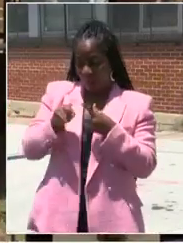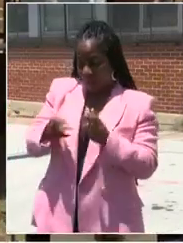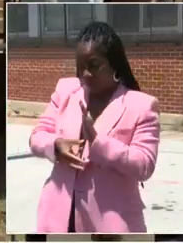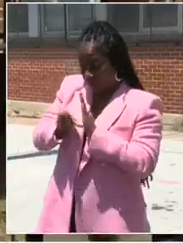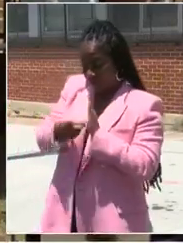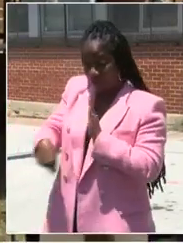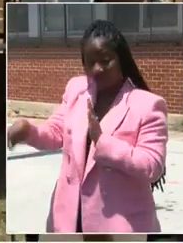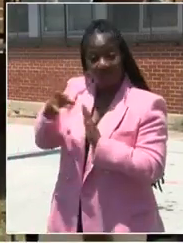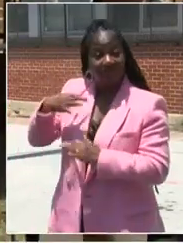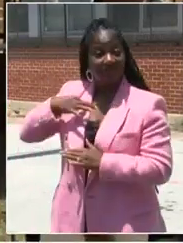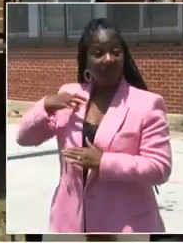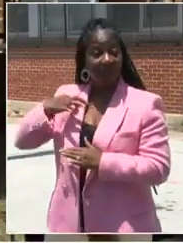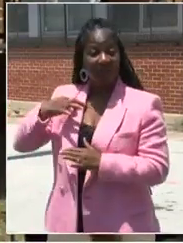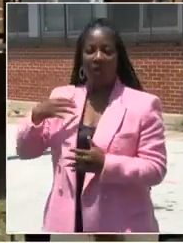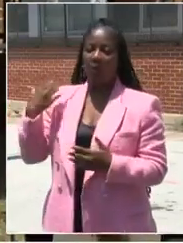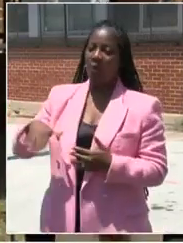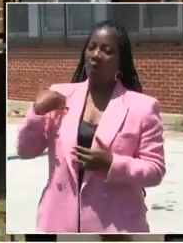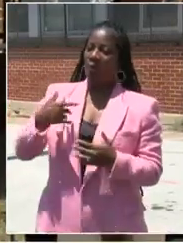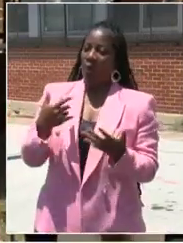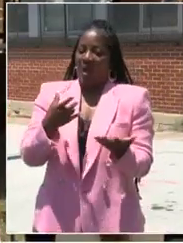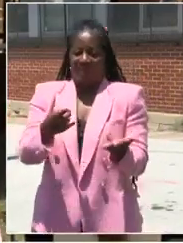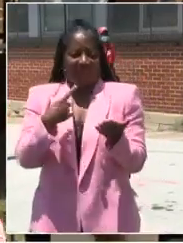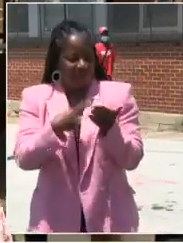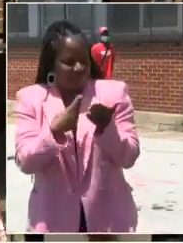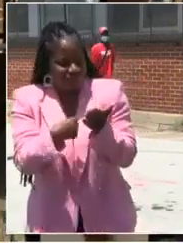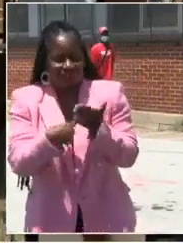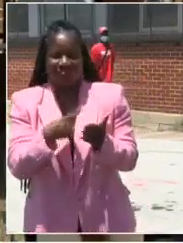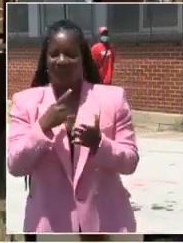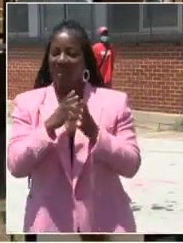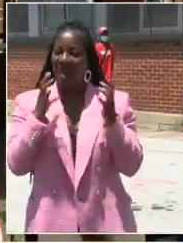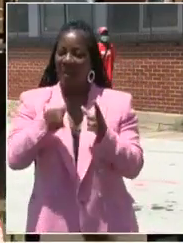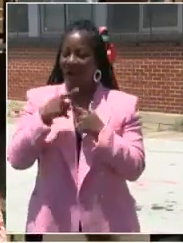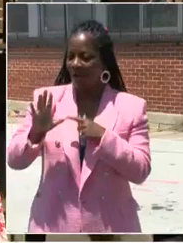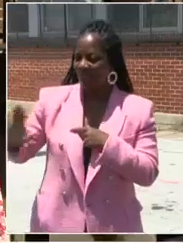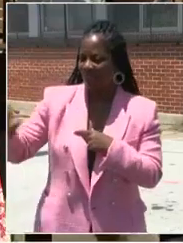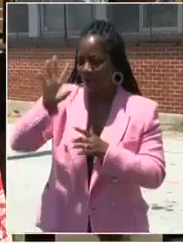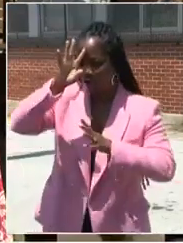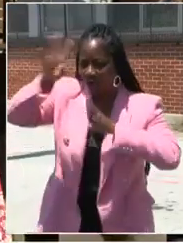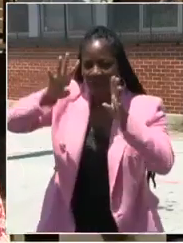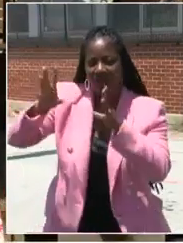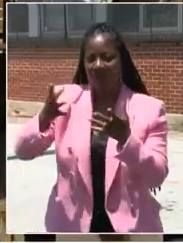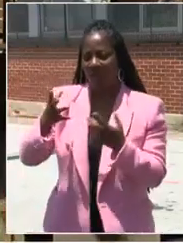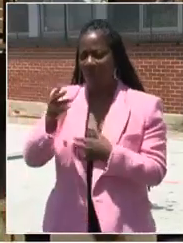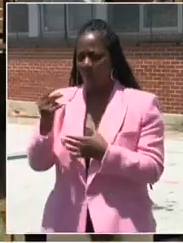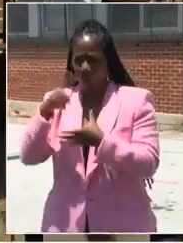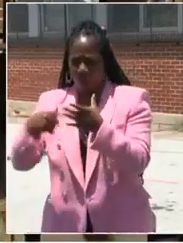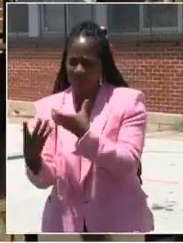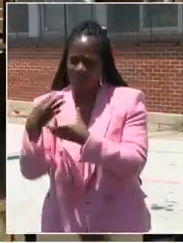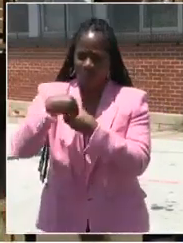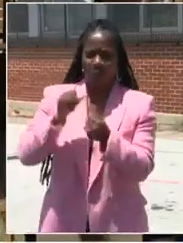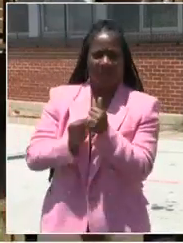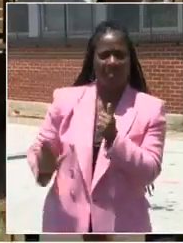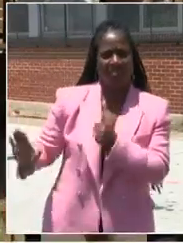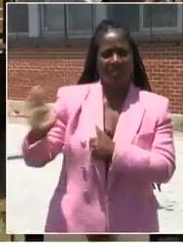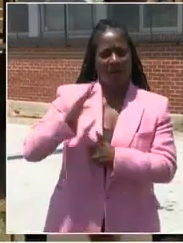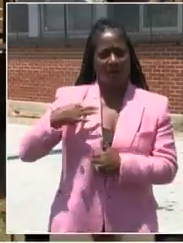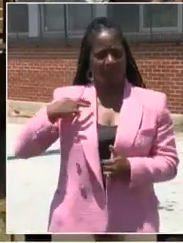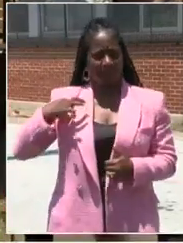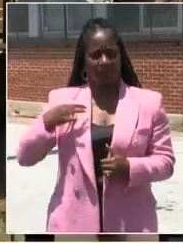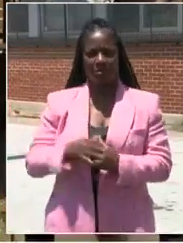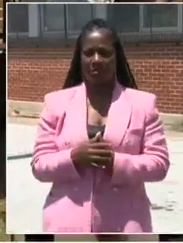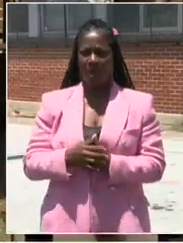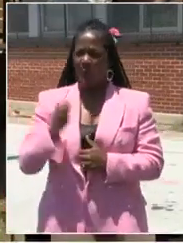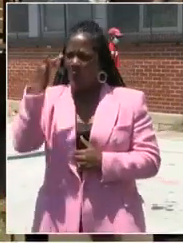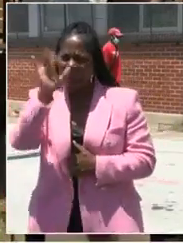grant applications talked a lot about the creativity and the innovation that was in the applications. And why that's so important